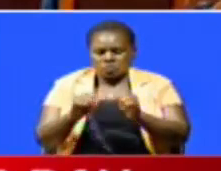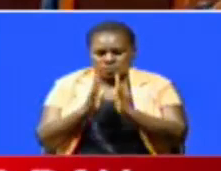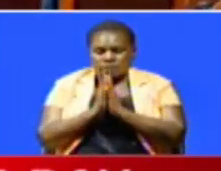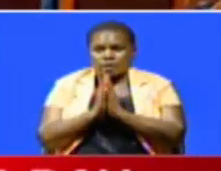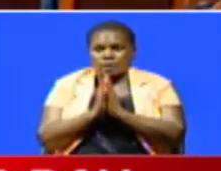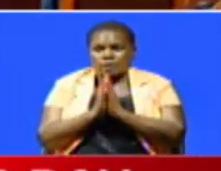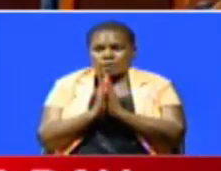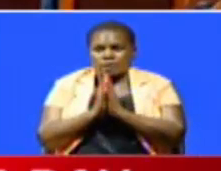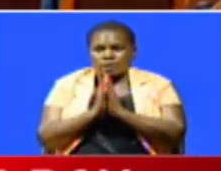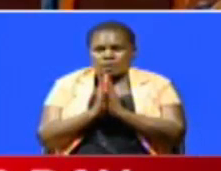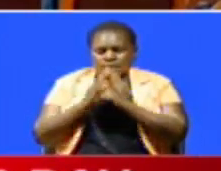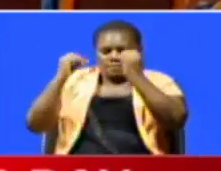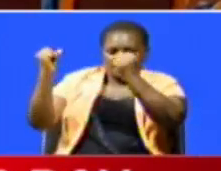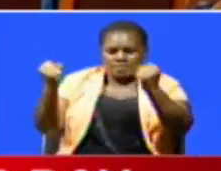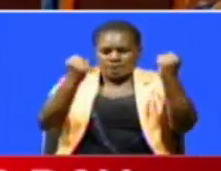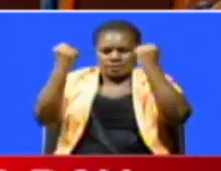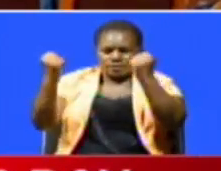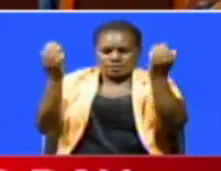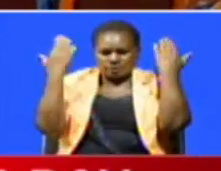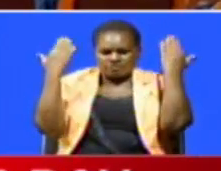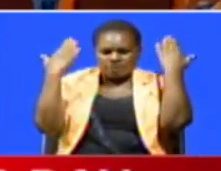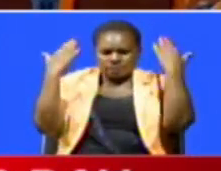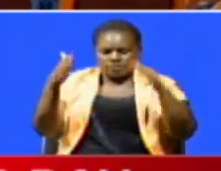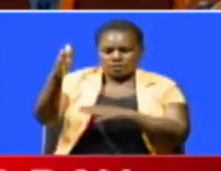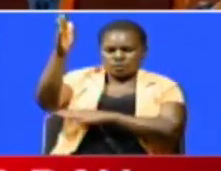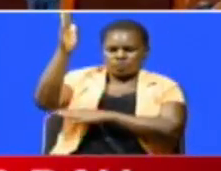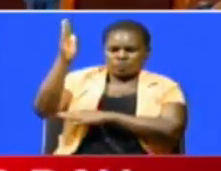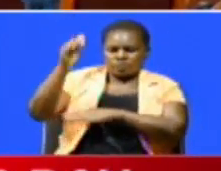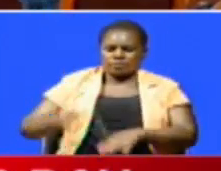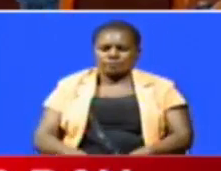prayer. Mighty, everlasting God,